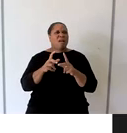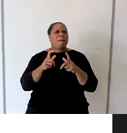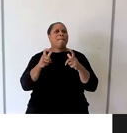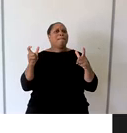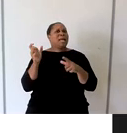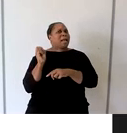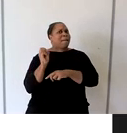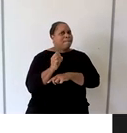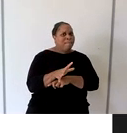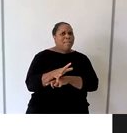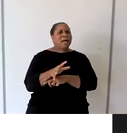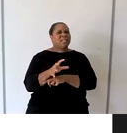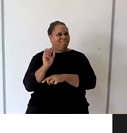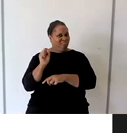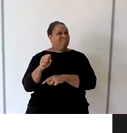can be quite harmful.